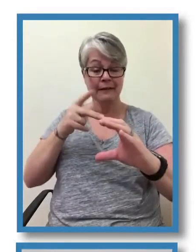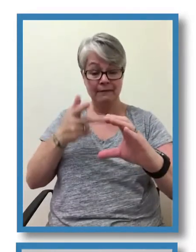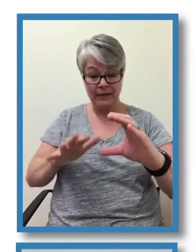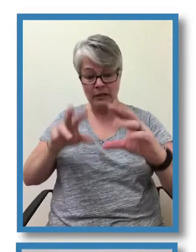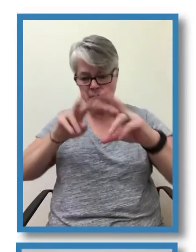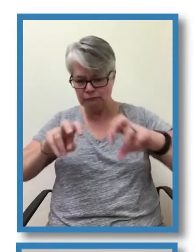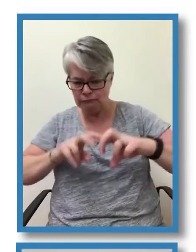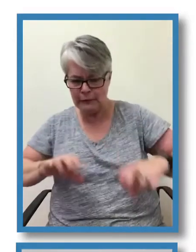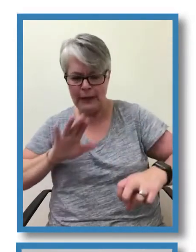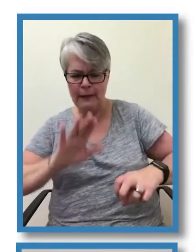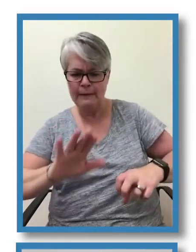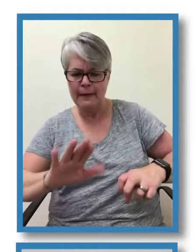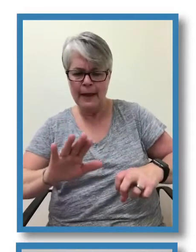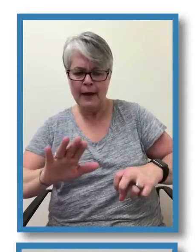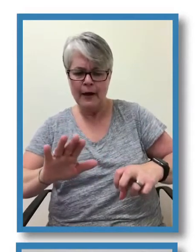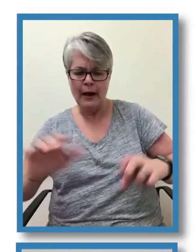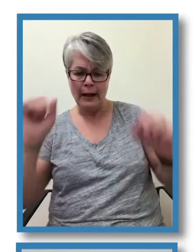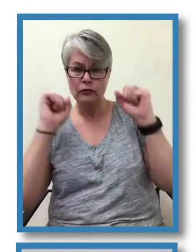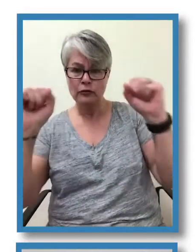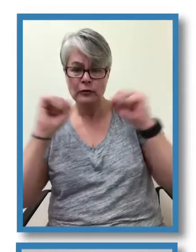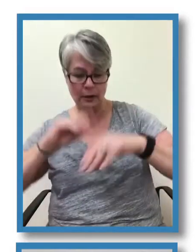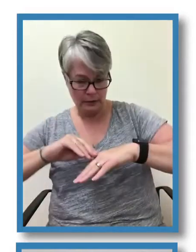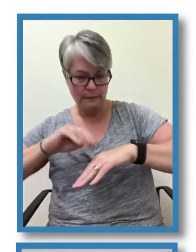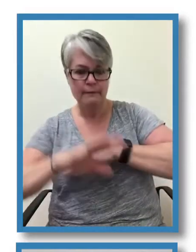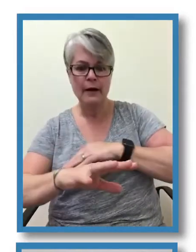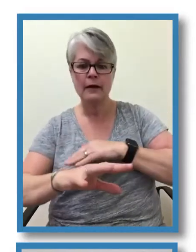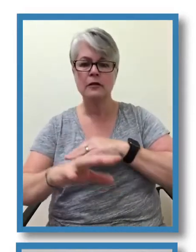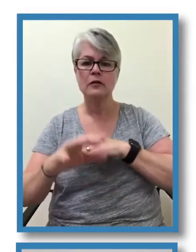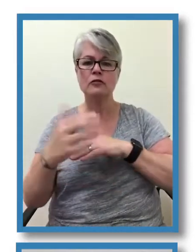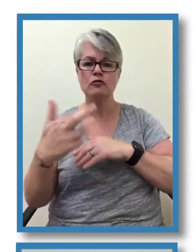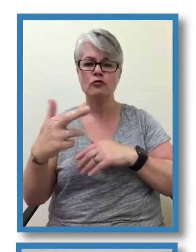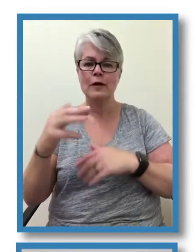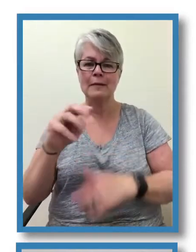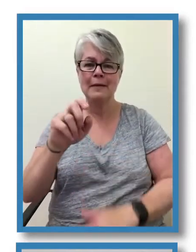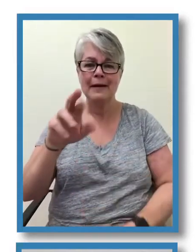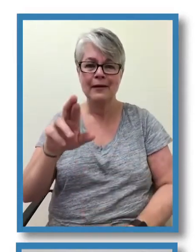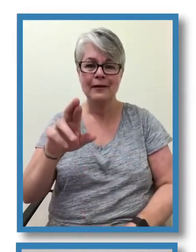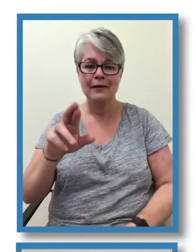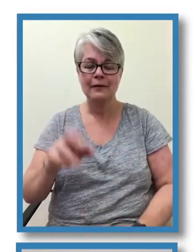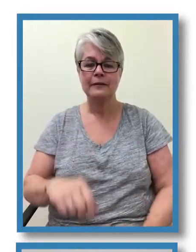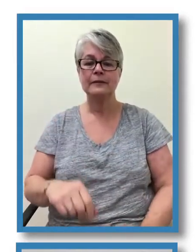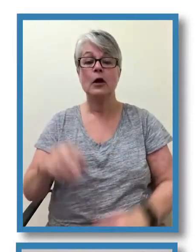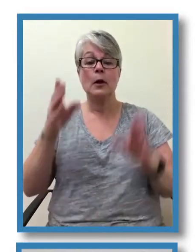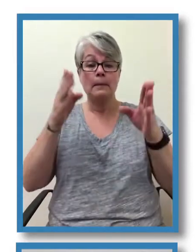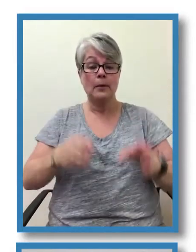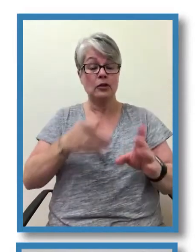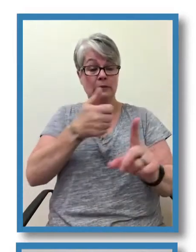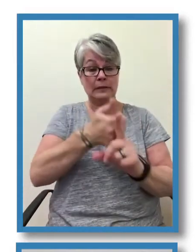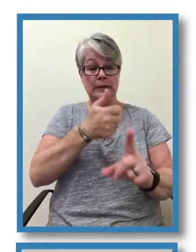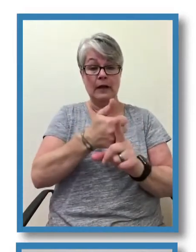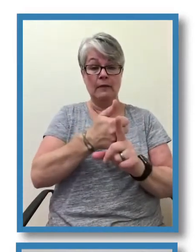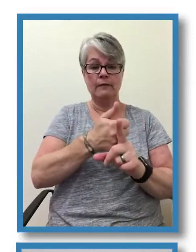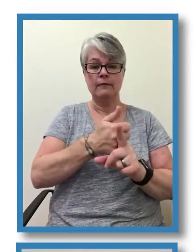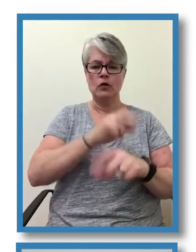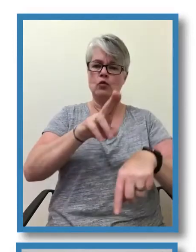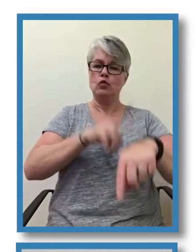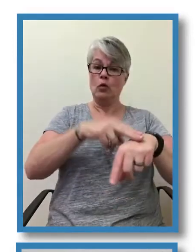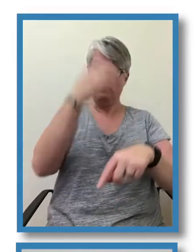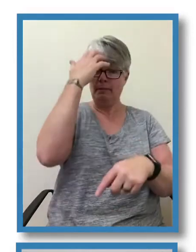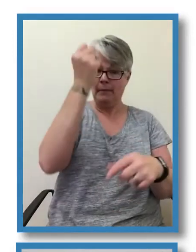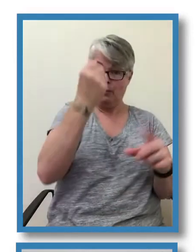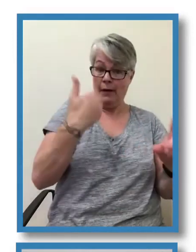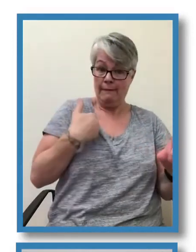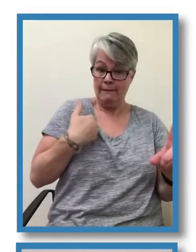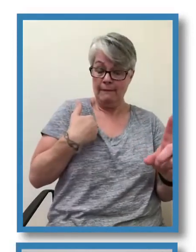may well improve the integrity of elements of their brain when you measure it on an MRI. In people